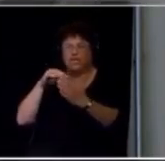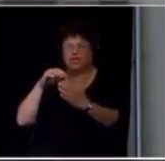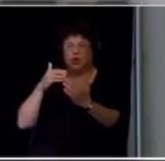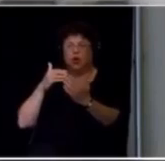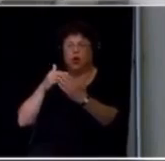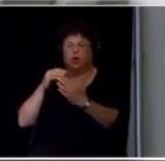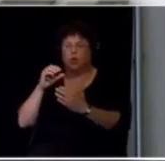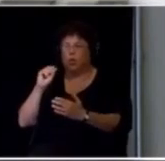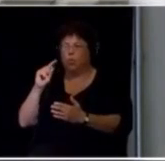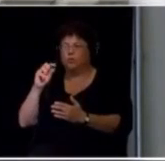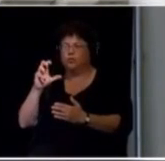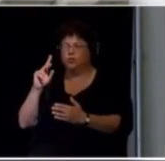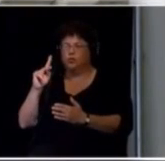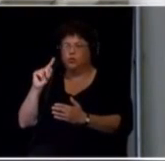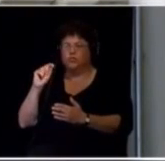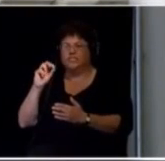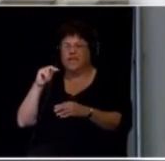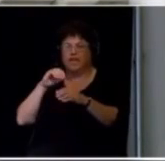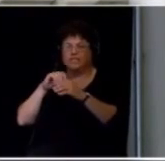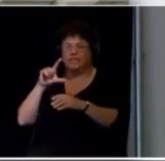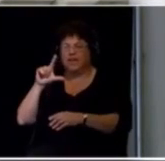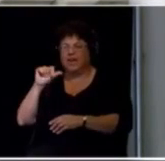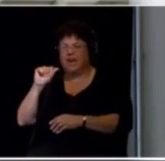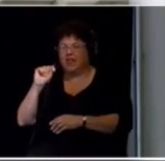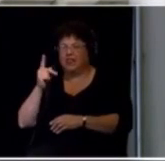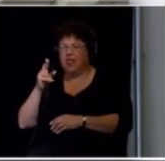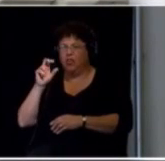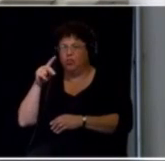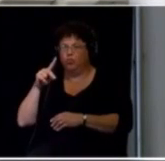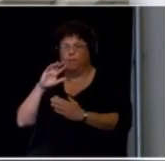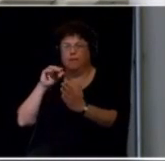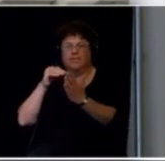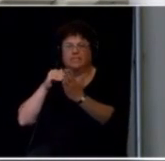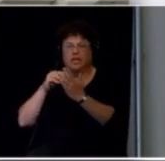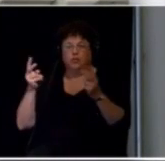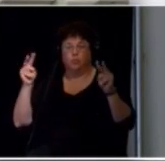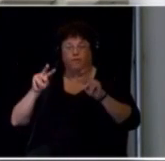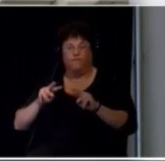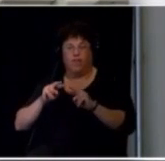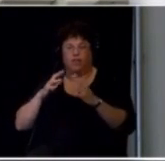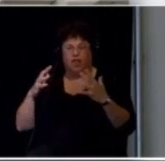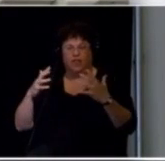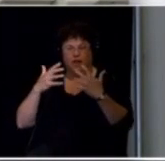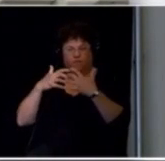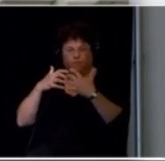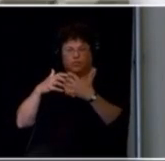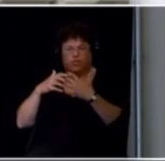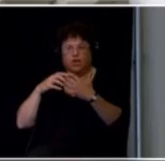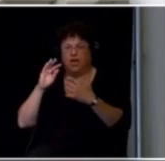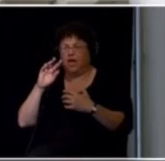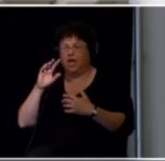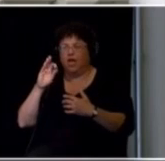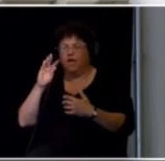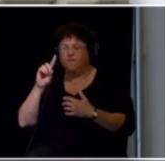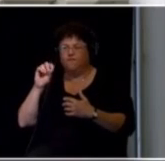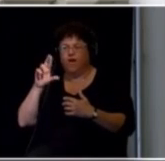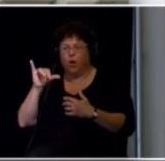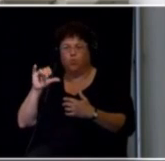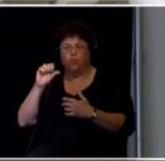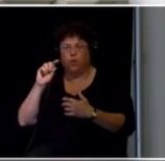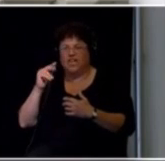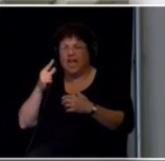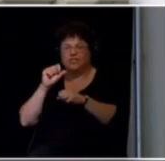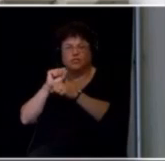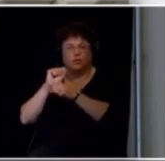out in the Central Valley. So we're going to be doing a lot of machining and casting, a lot of foundry work, and producing a